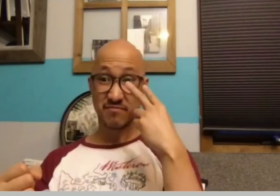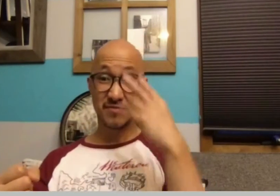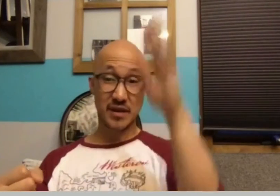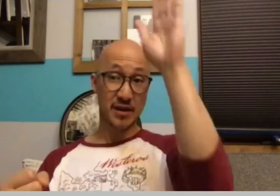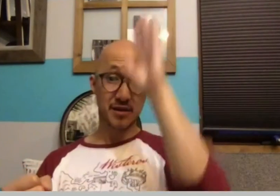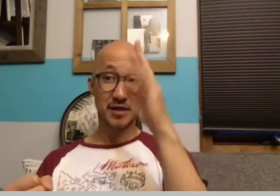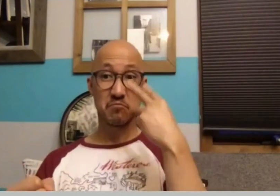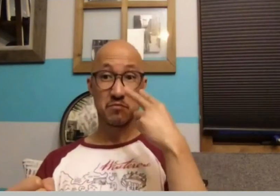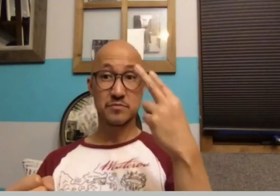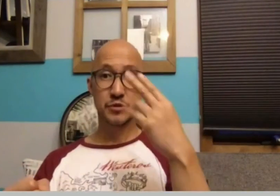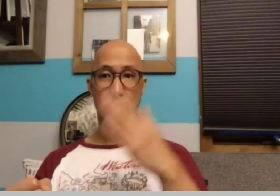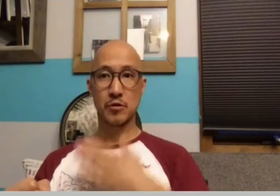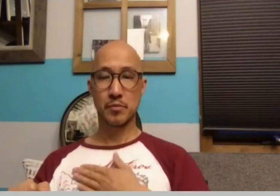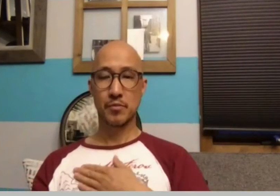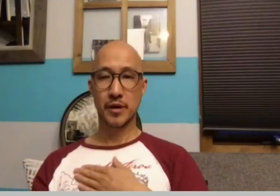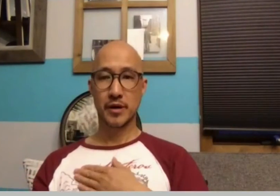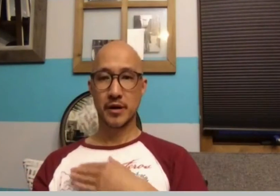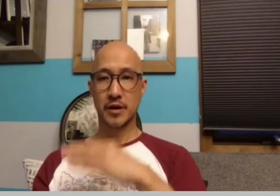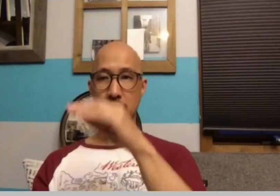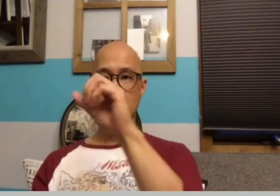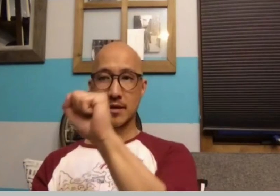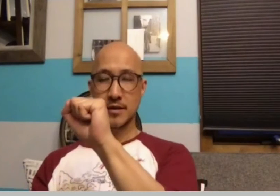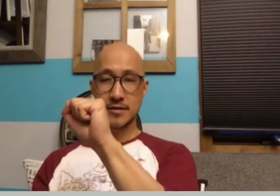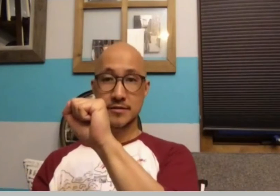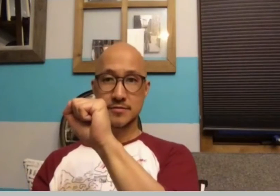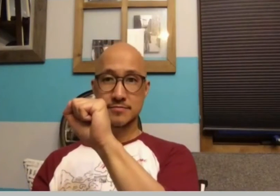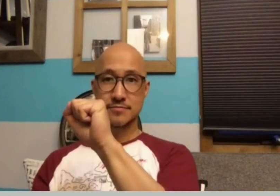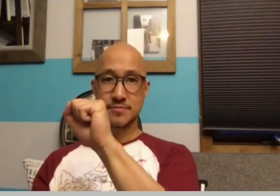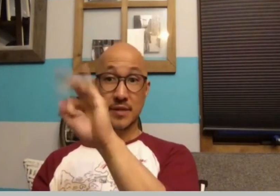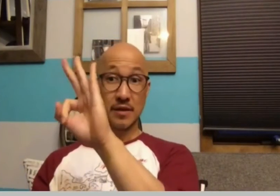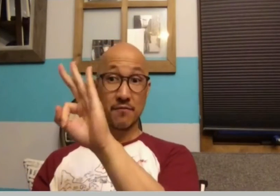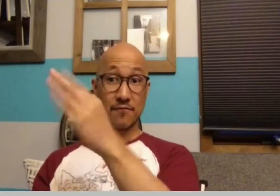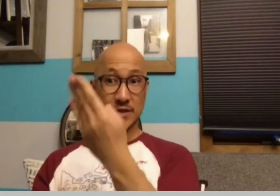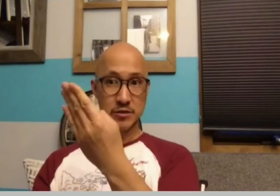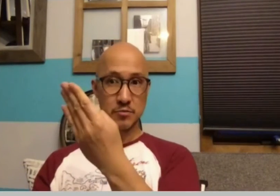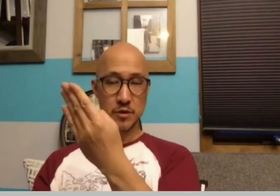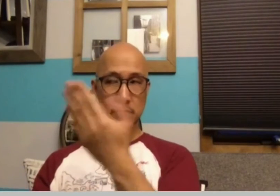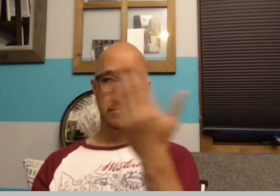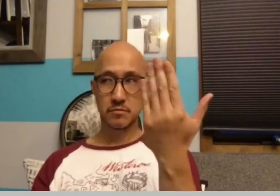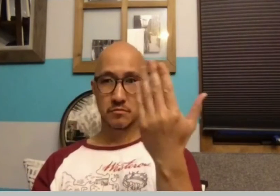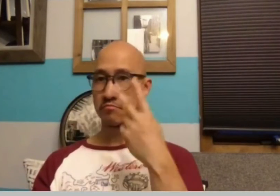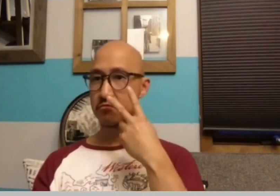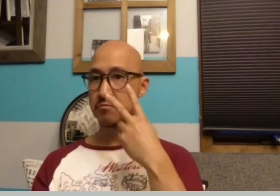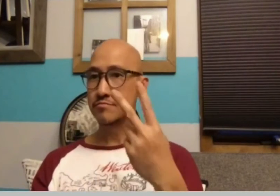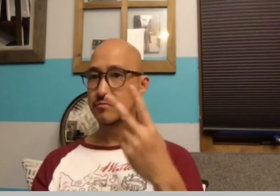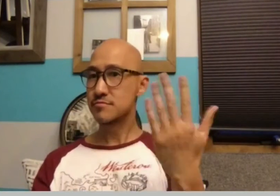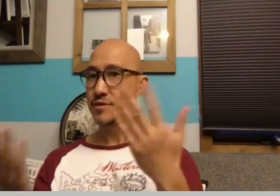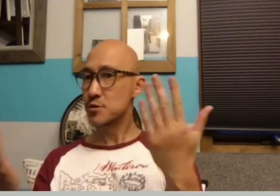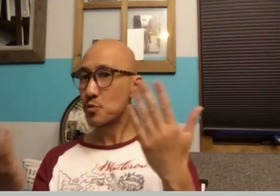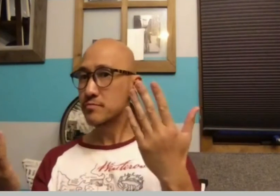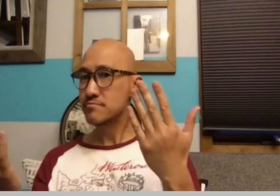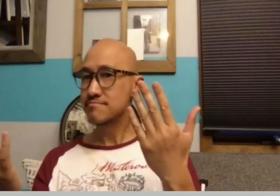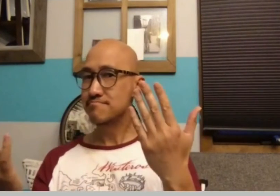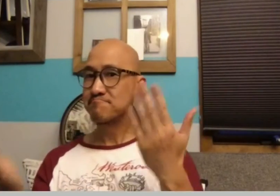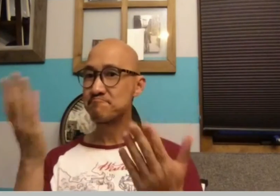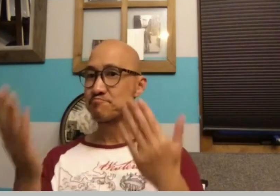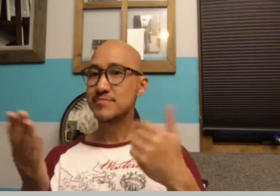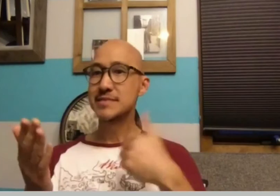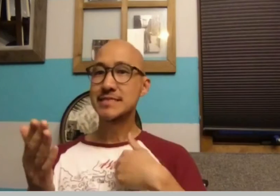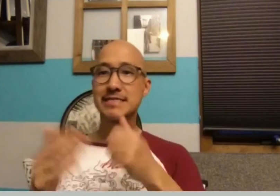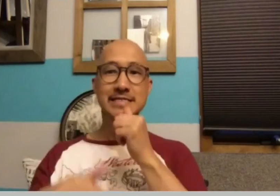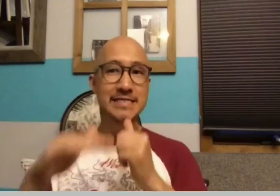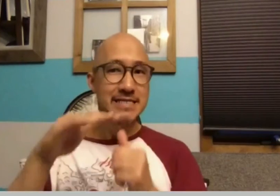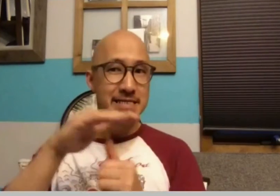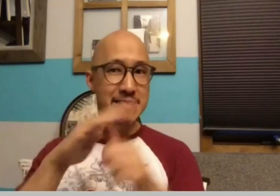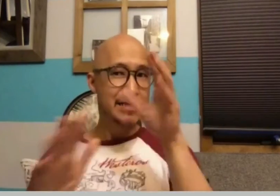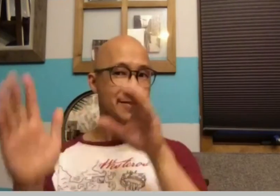that? Or if God was BCC'd on every email I sent at work for those corporate folks in the room, would we change what we said, knowing